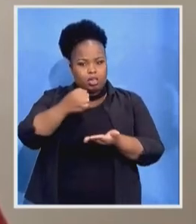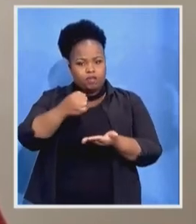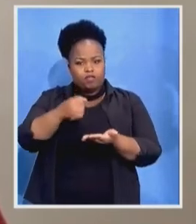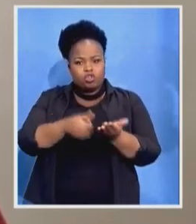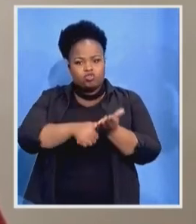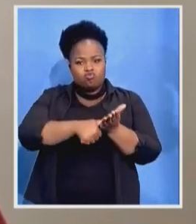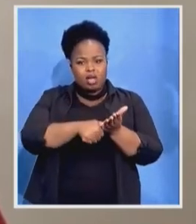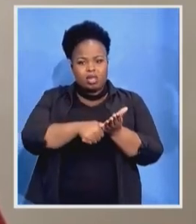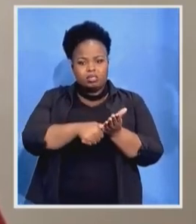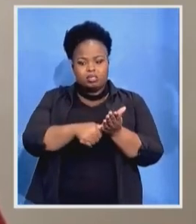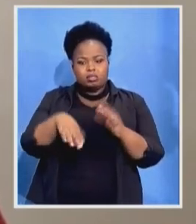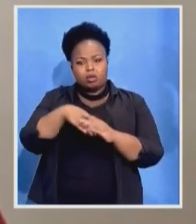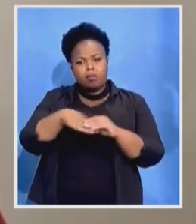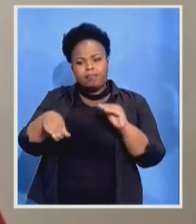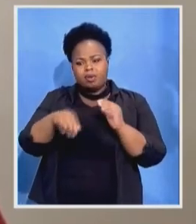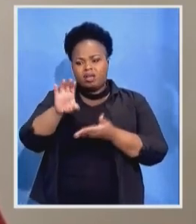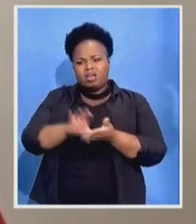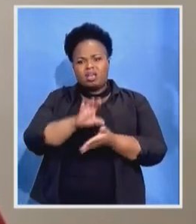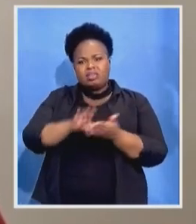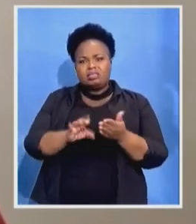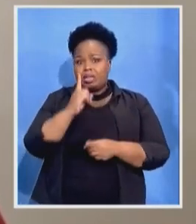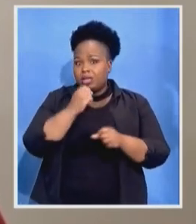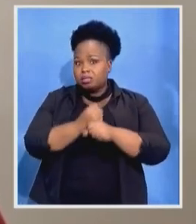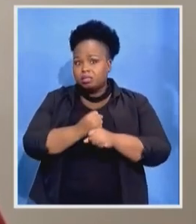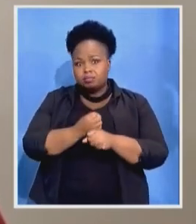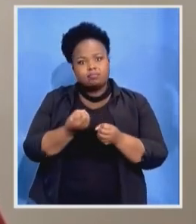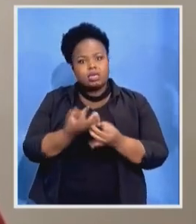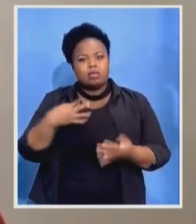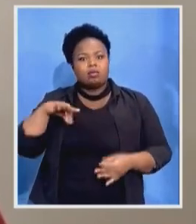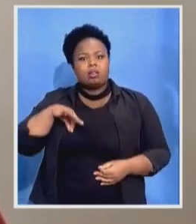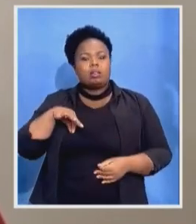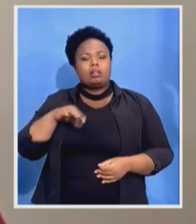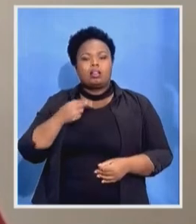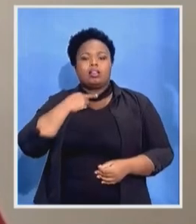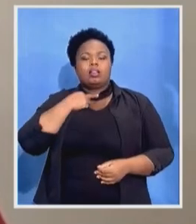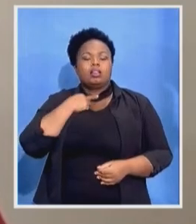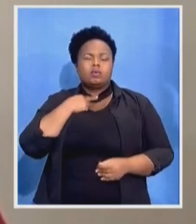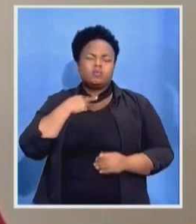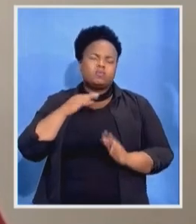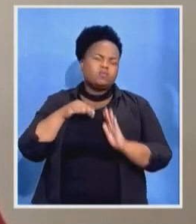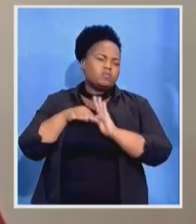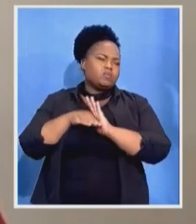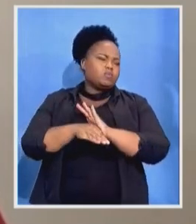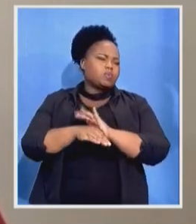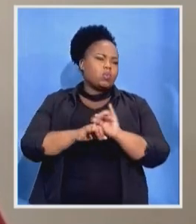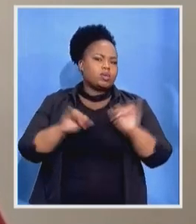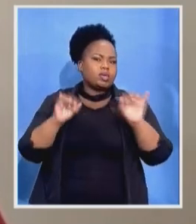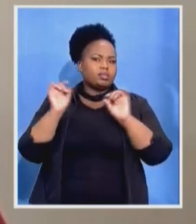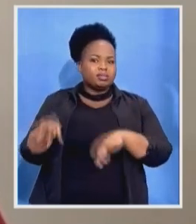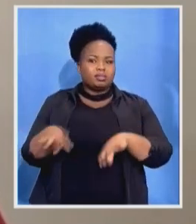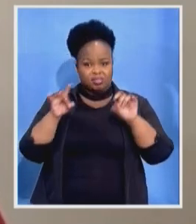its beneficiaries sink deeper into destitution without any mitigation.